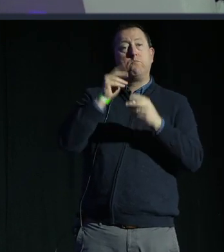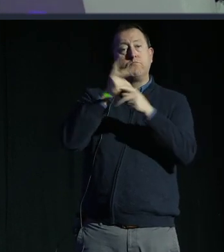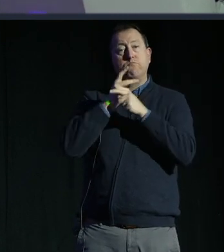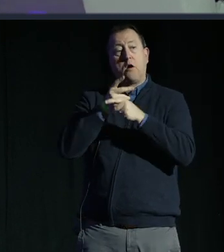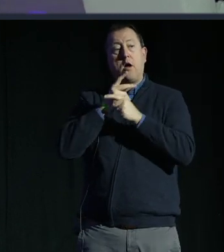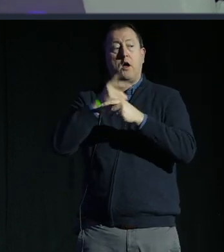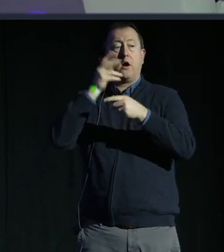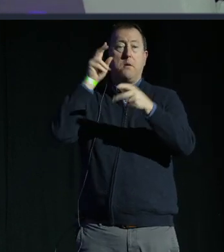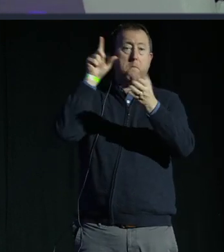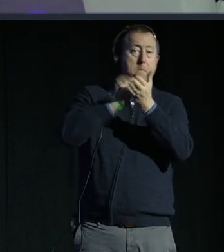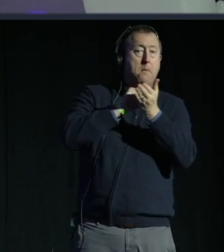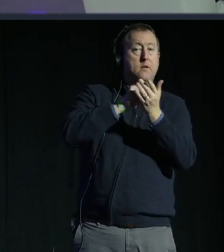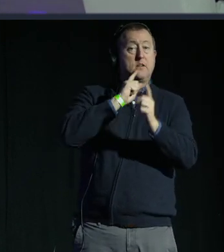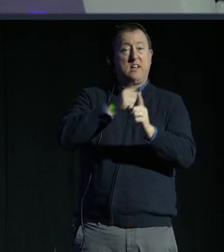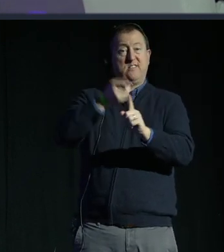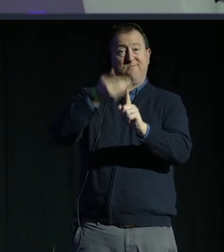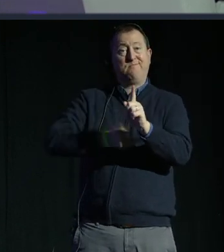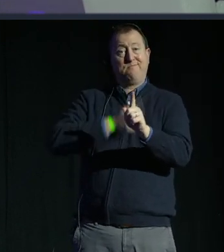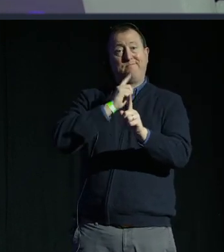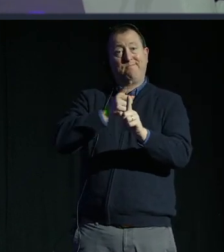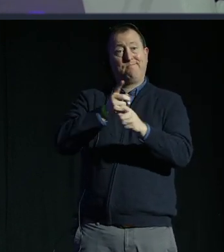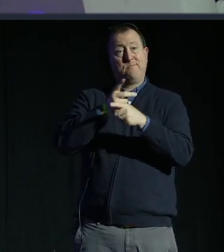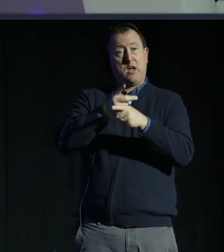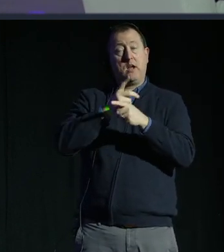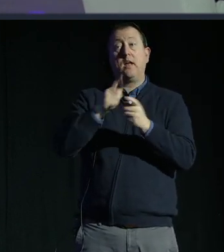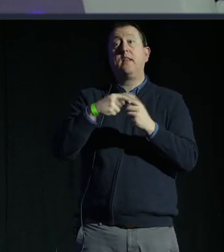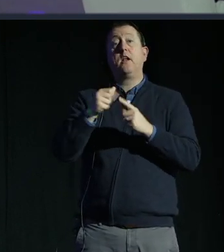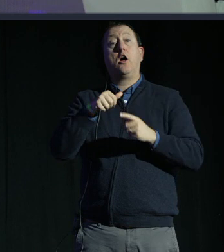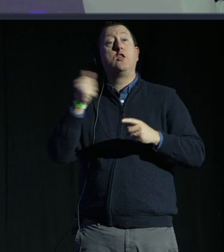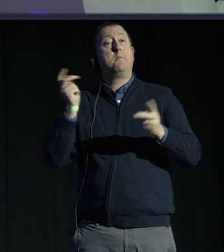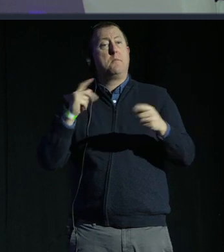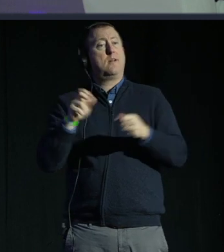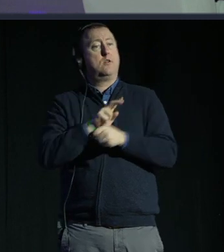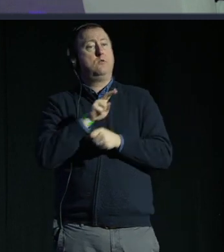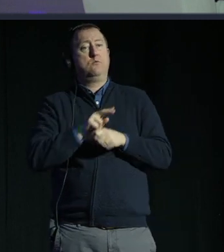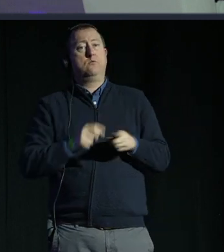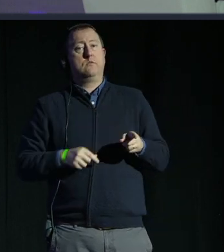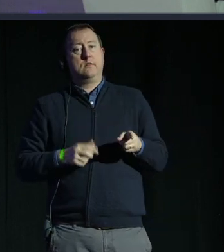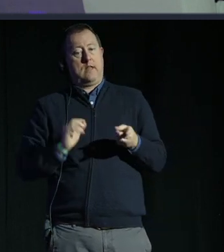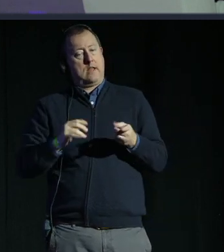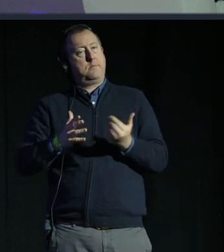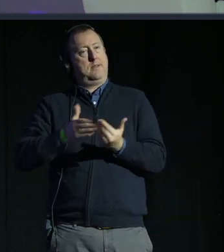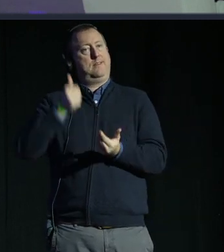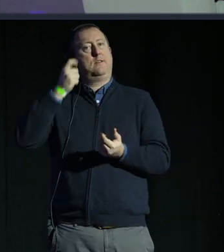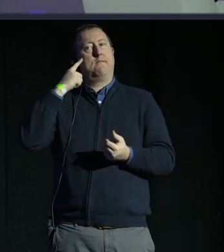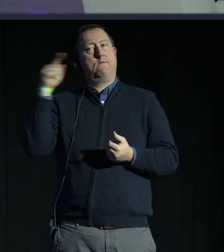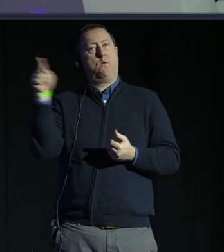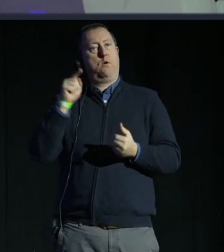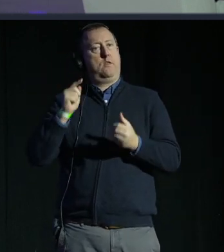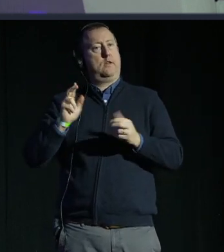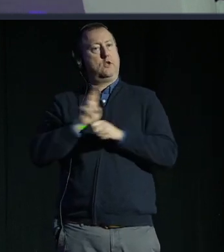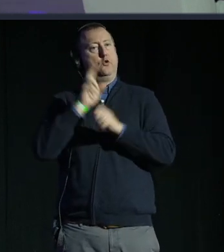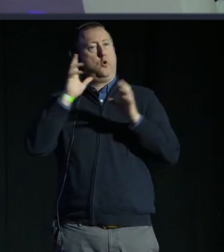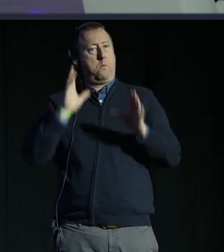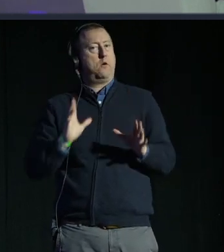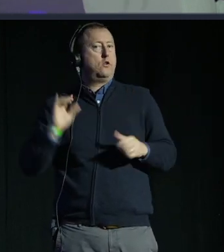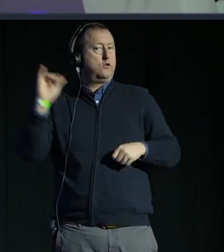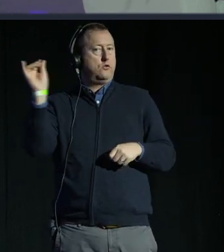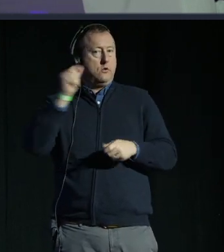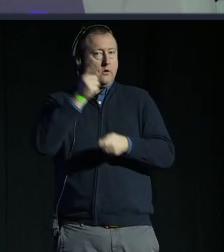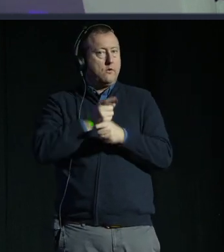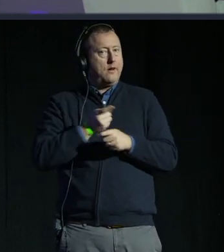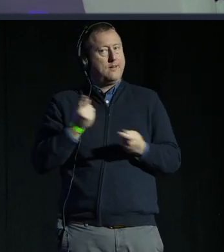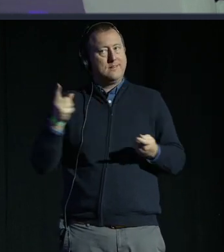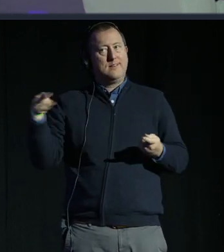true product, and then having others consume from that, right? This has to be easier for the consumers at the end of the day too, right? They're coming